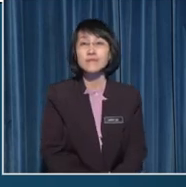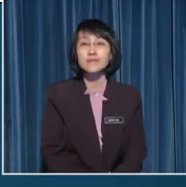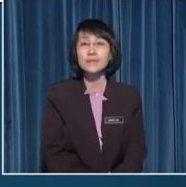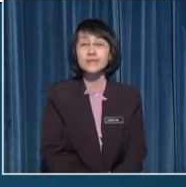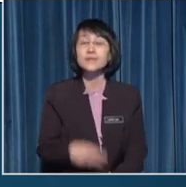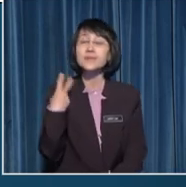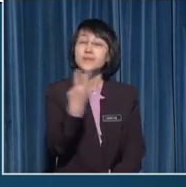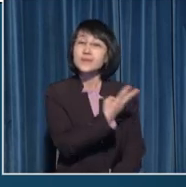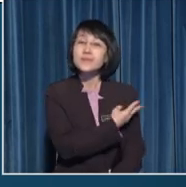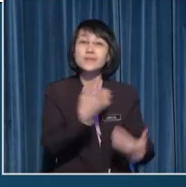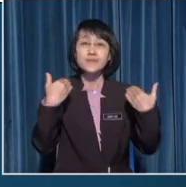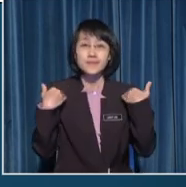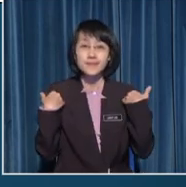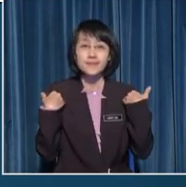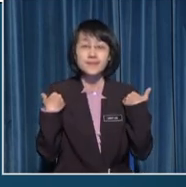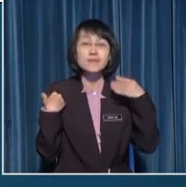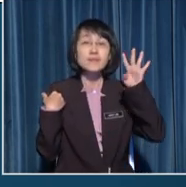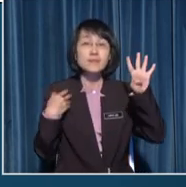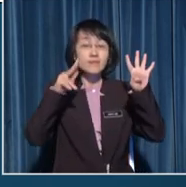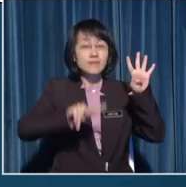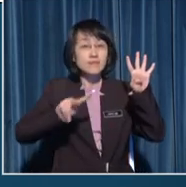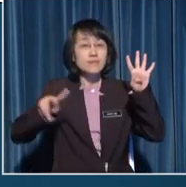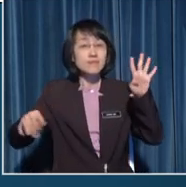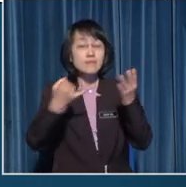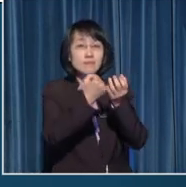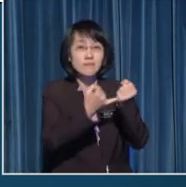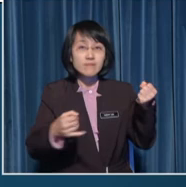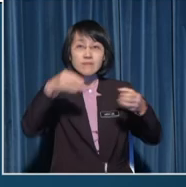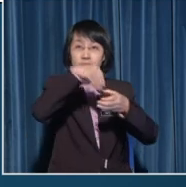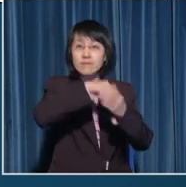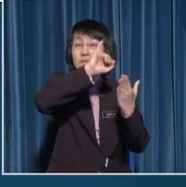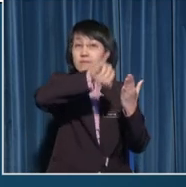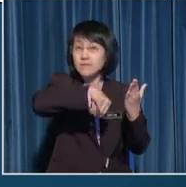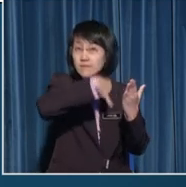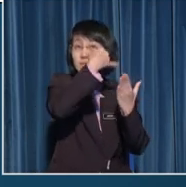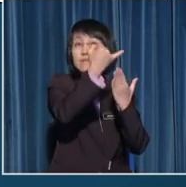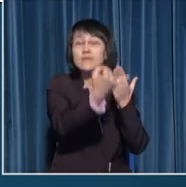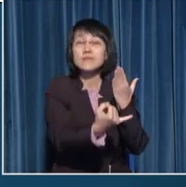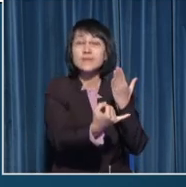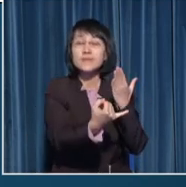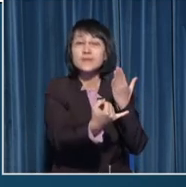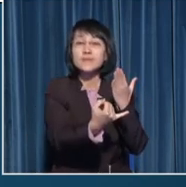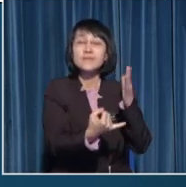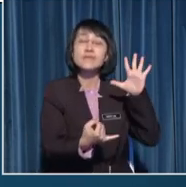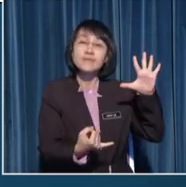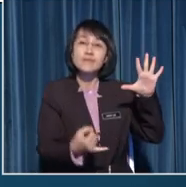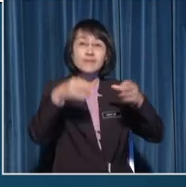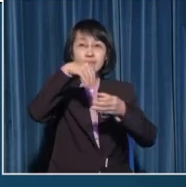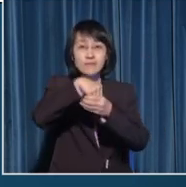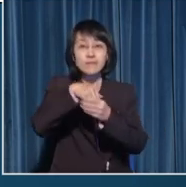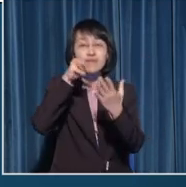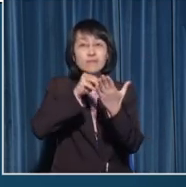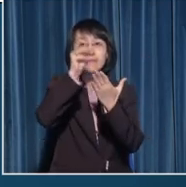We have 4 pupils born in January, 5 in